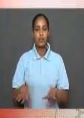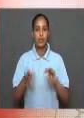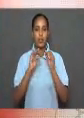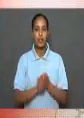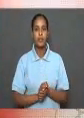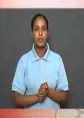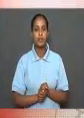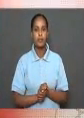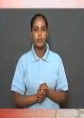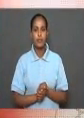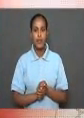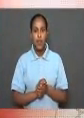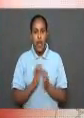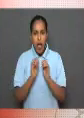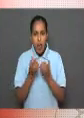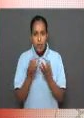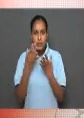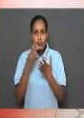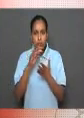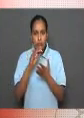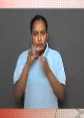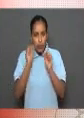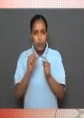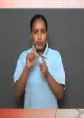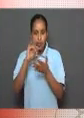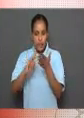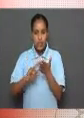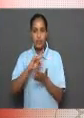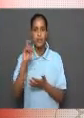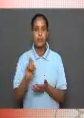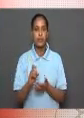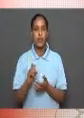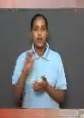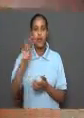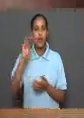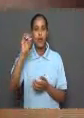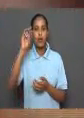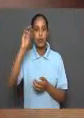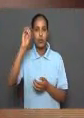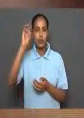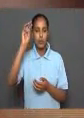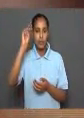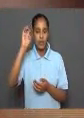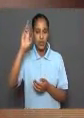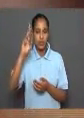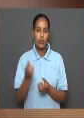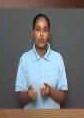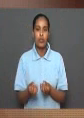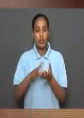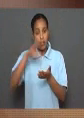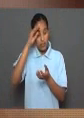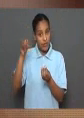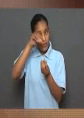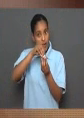Welcome back, students. How many were you able to list? The monomers we have learned